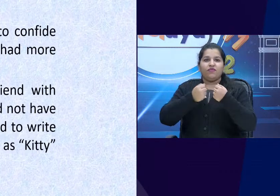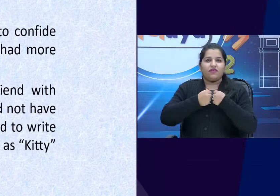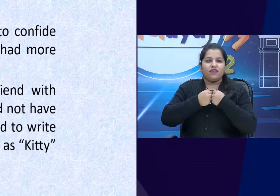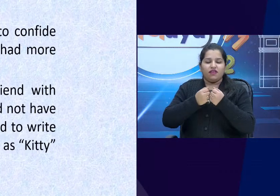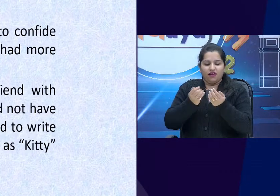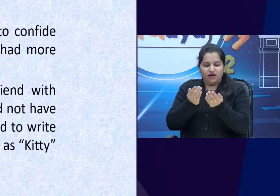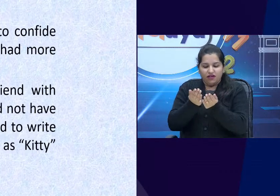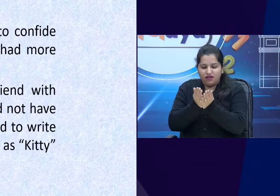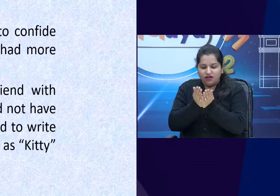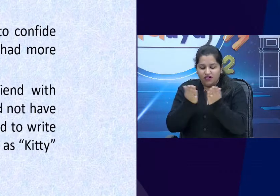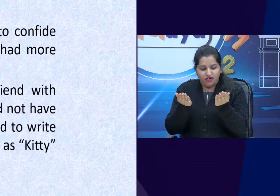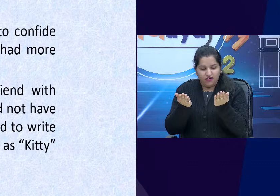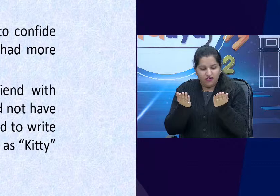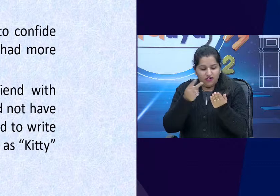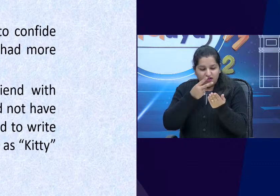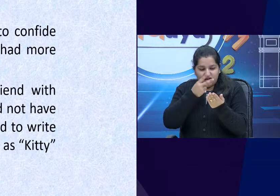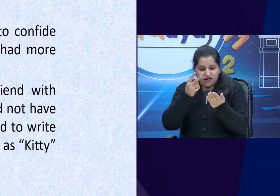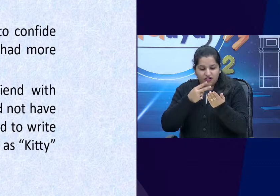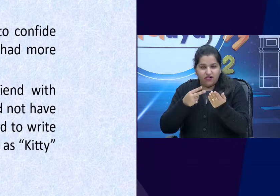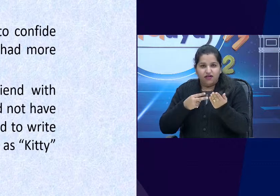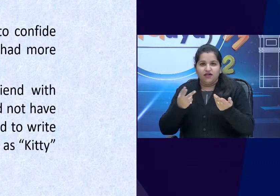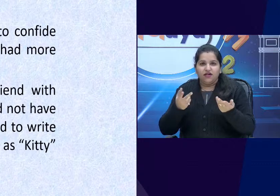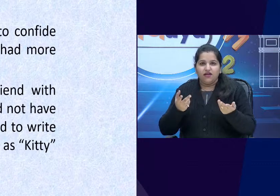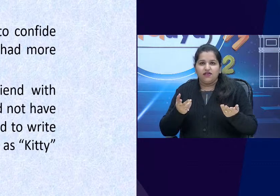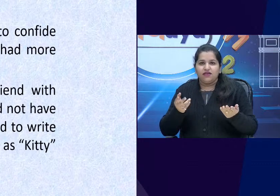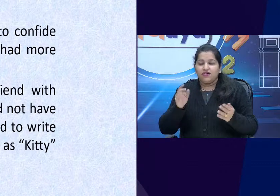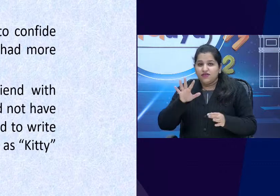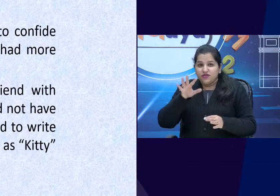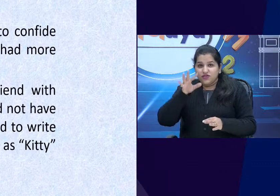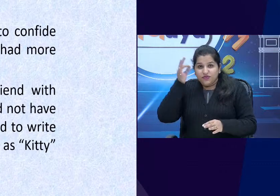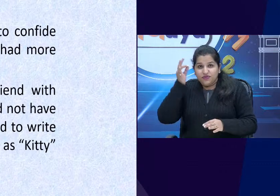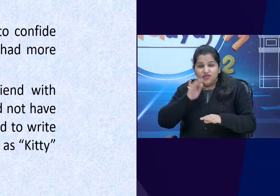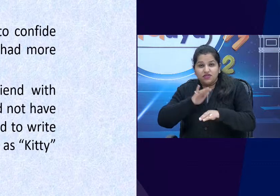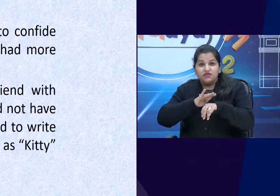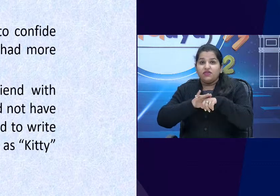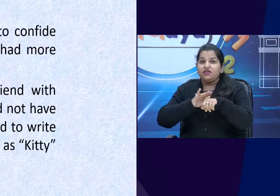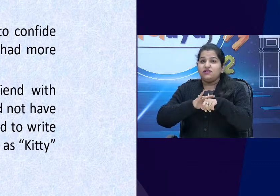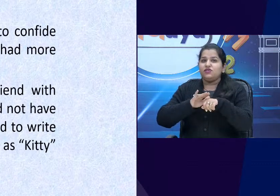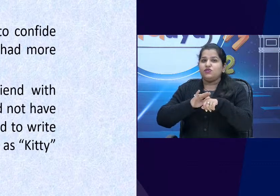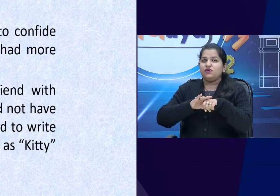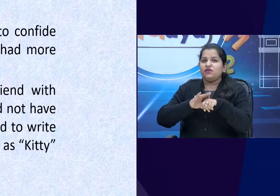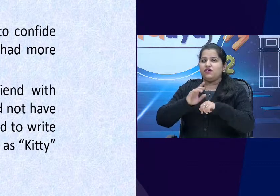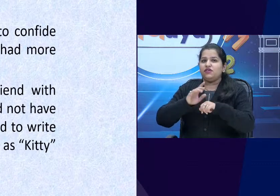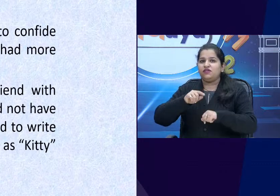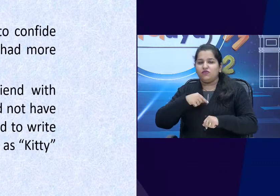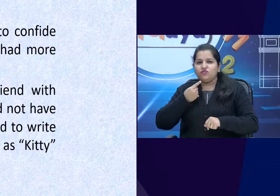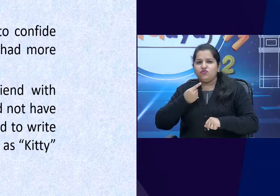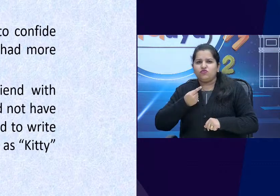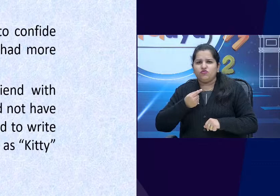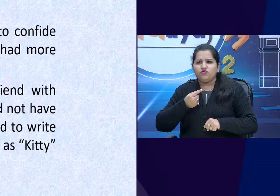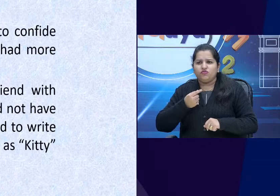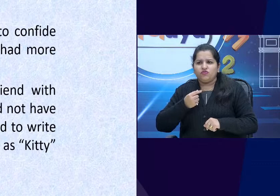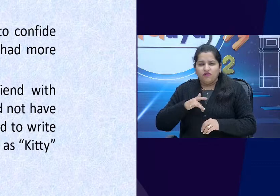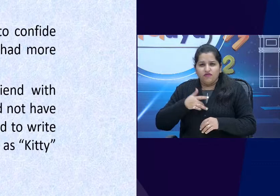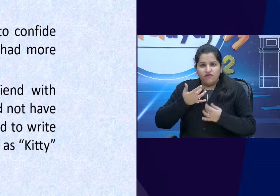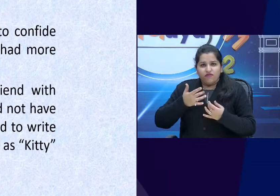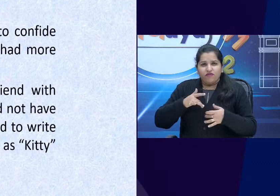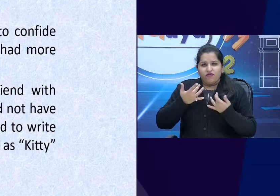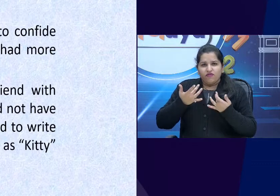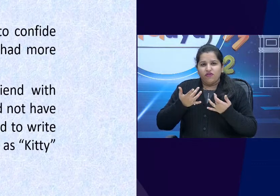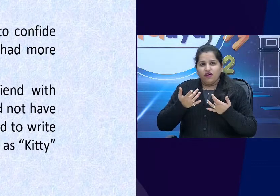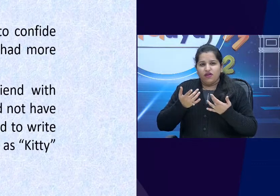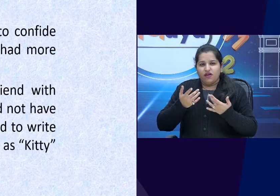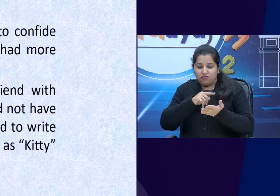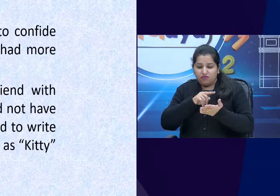a very strange experience, because strange experience means one uncertainty feeling. What to